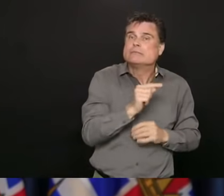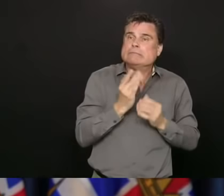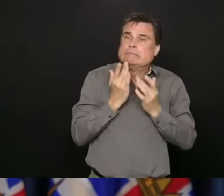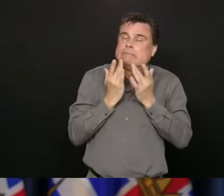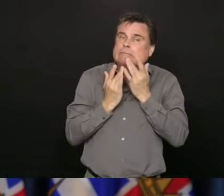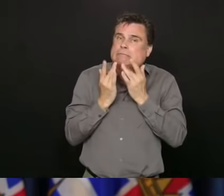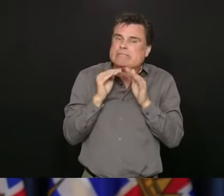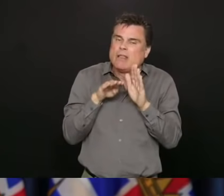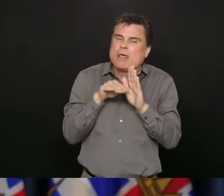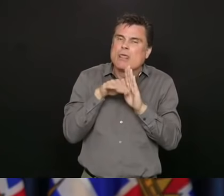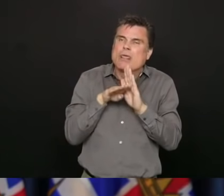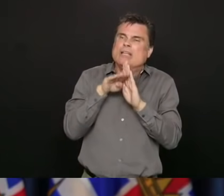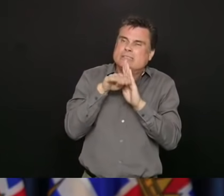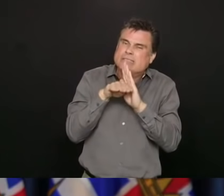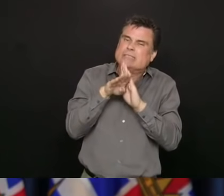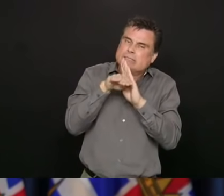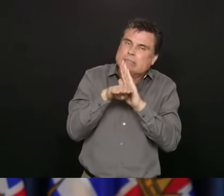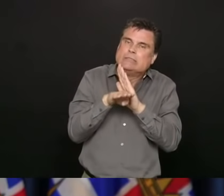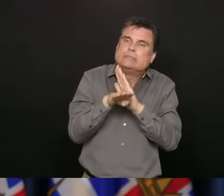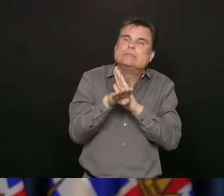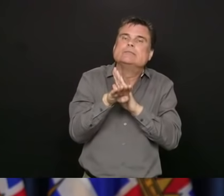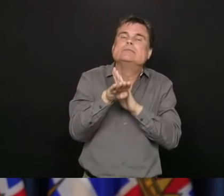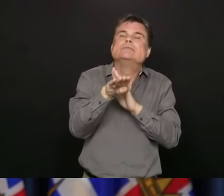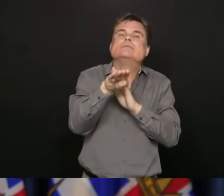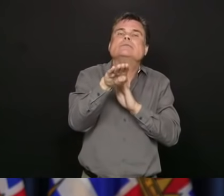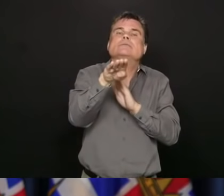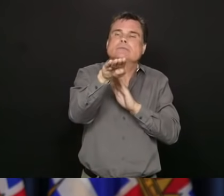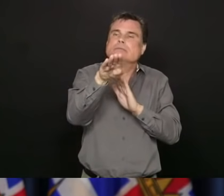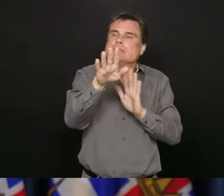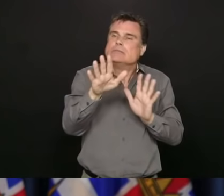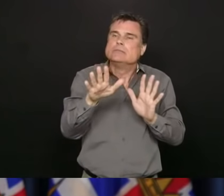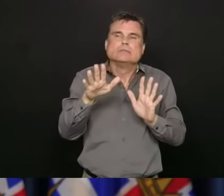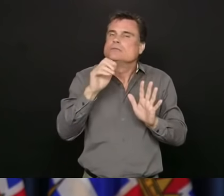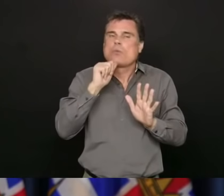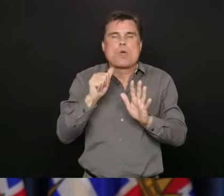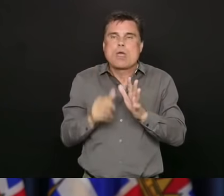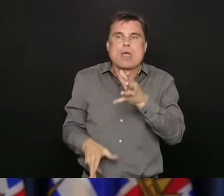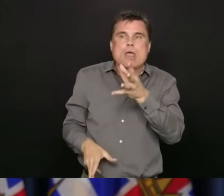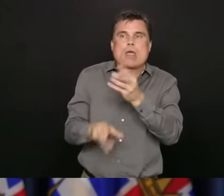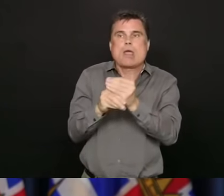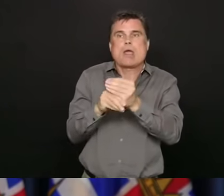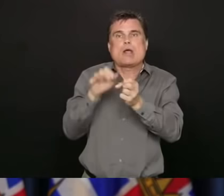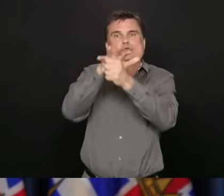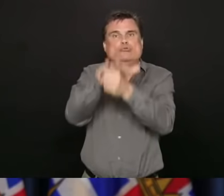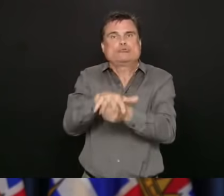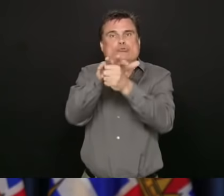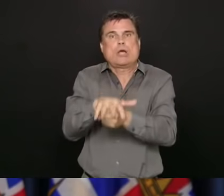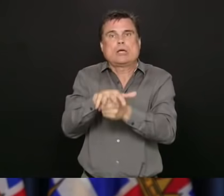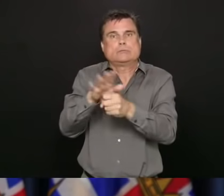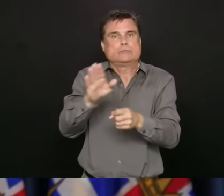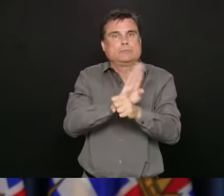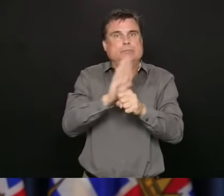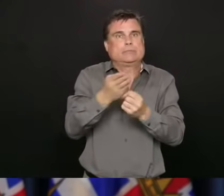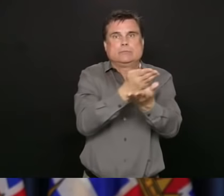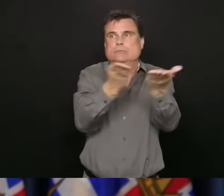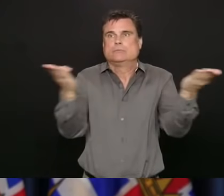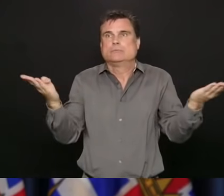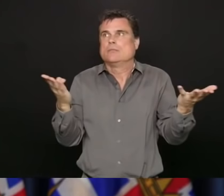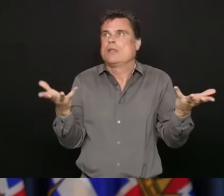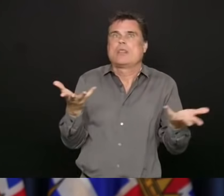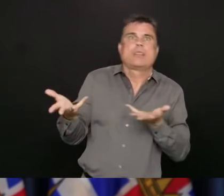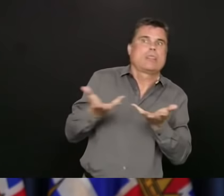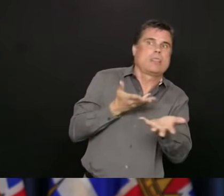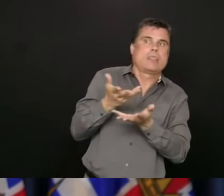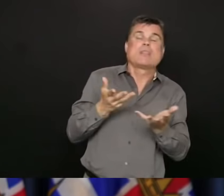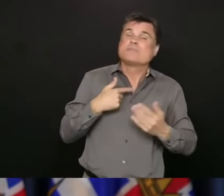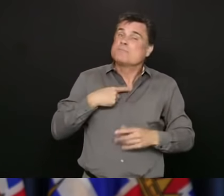solution, and we've been doing that over the past number of weeks, and we have more work to do. But this is not just for the pandemic. I believe that we need